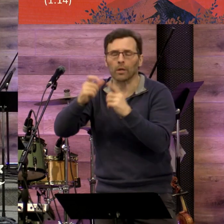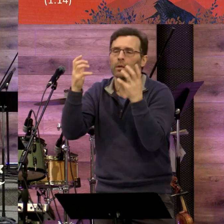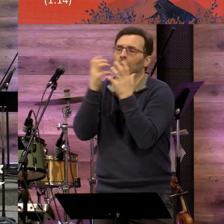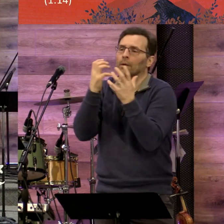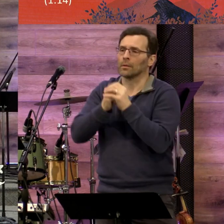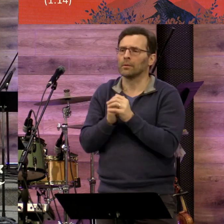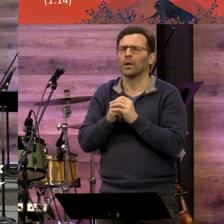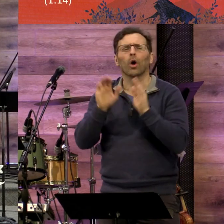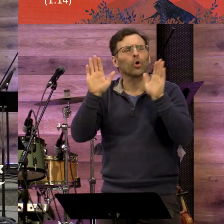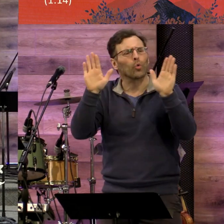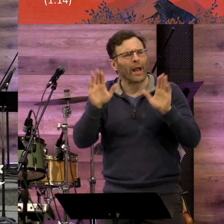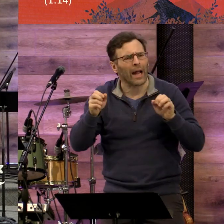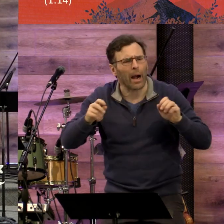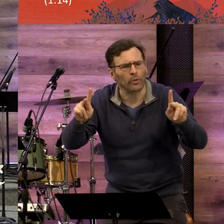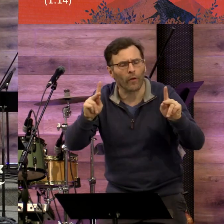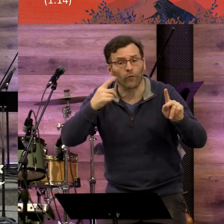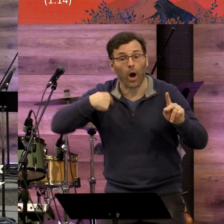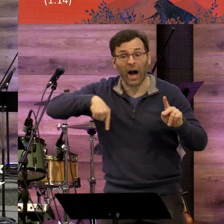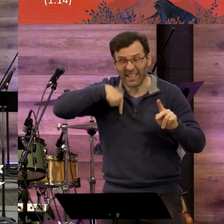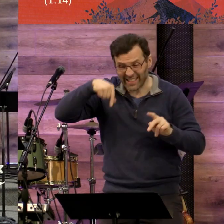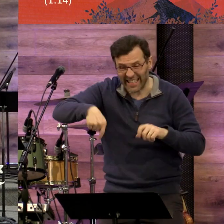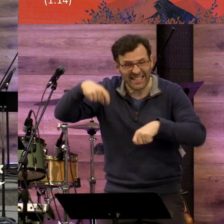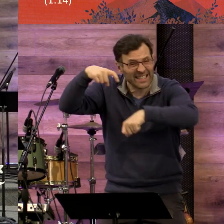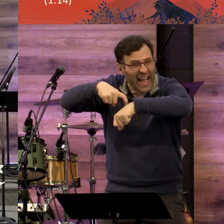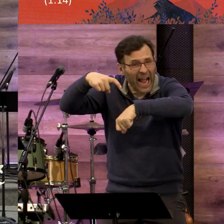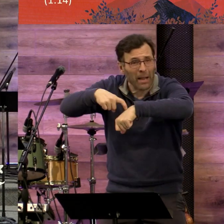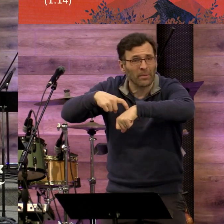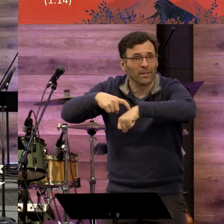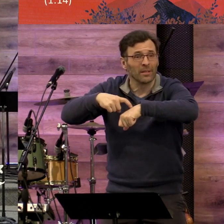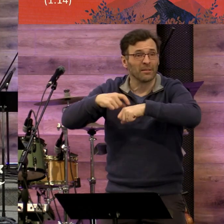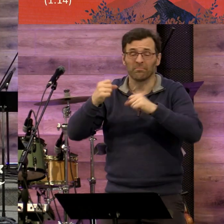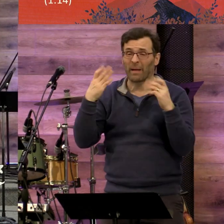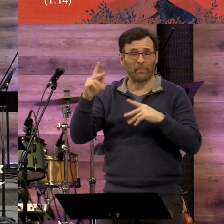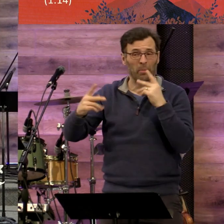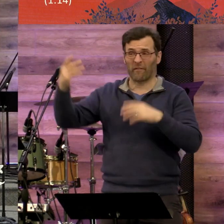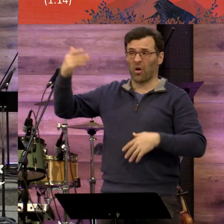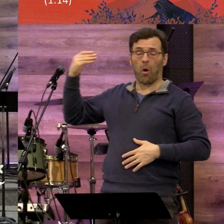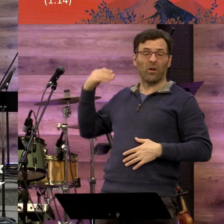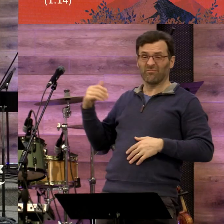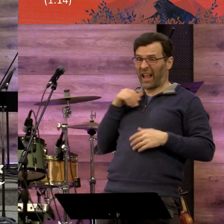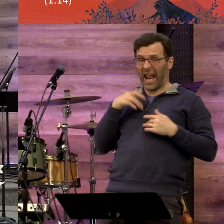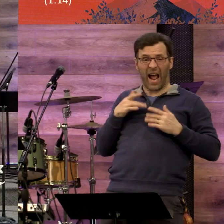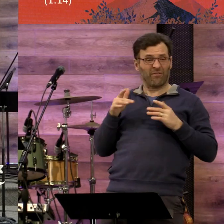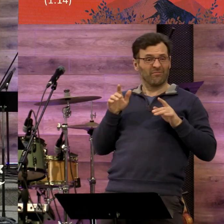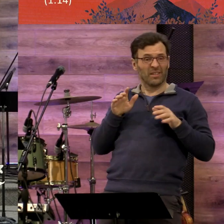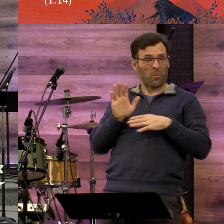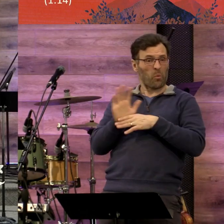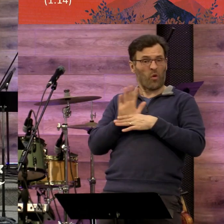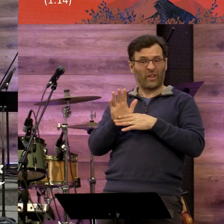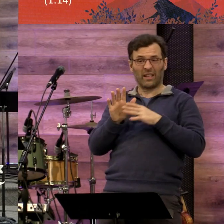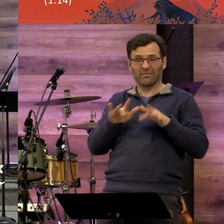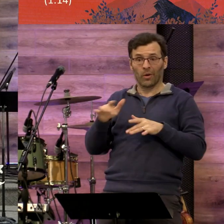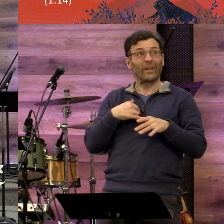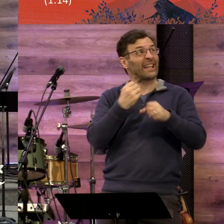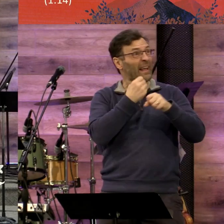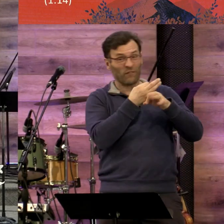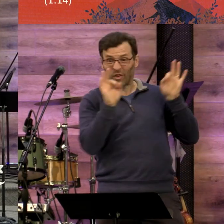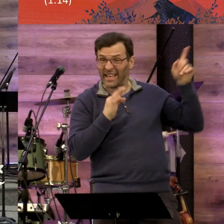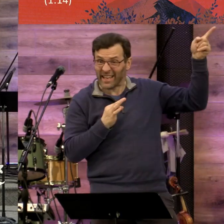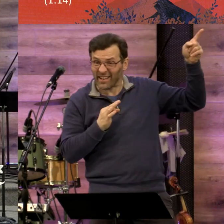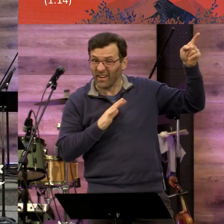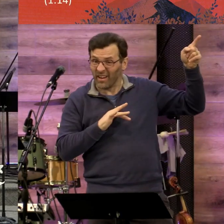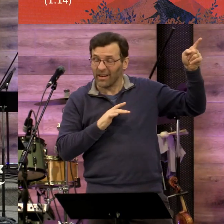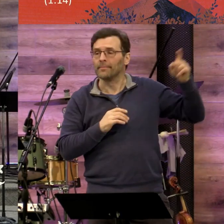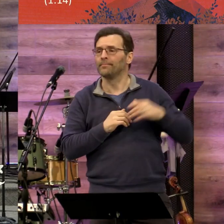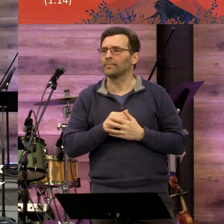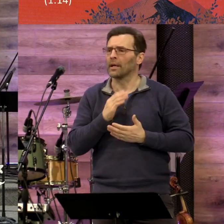great opportunity that we have in this generation that thousands of generations haven't had. I mean, we can get that for free. It's amazing. Now,